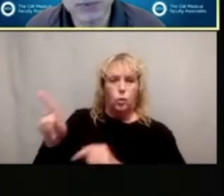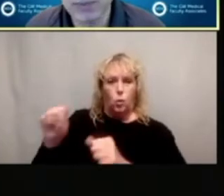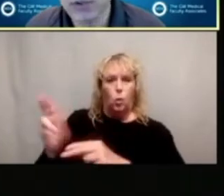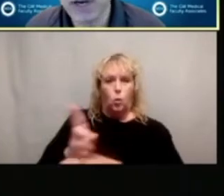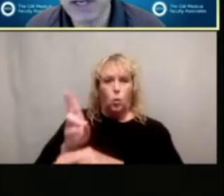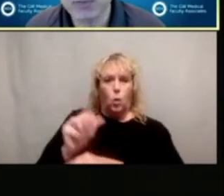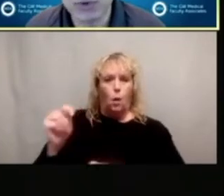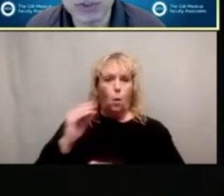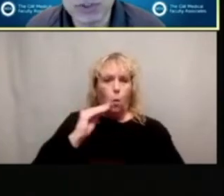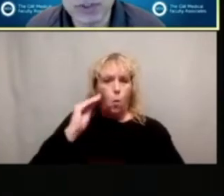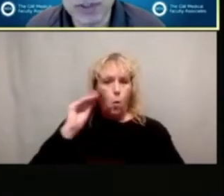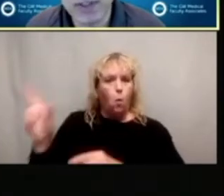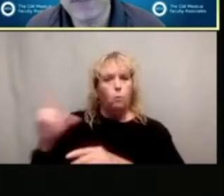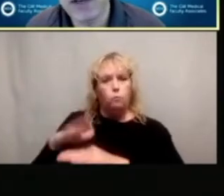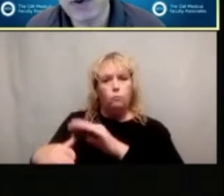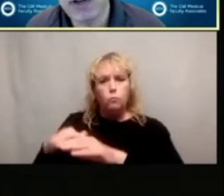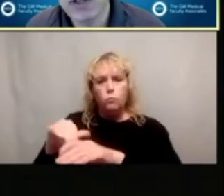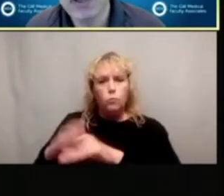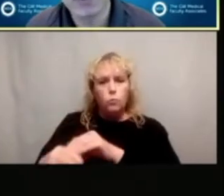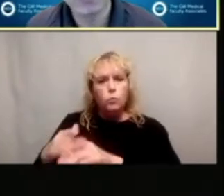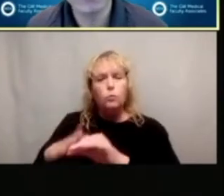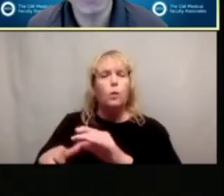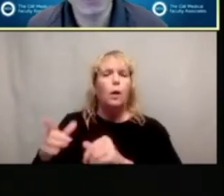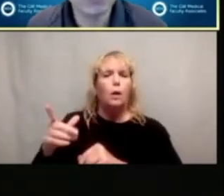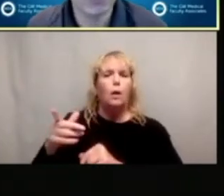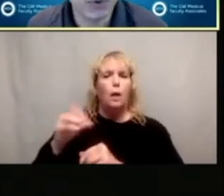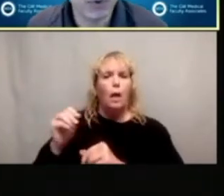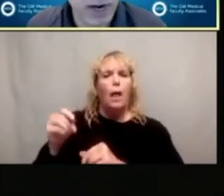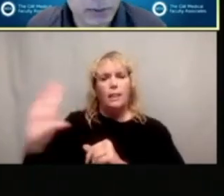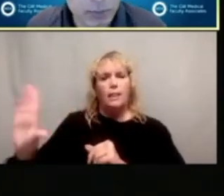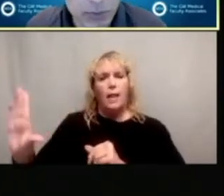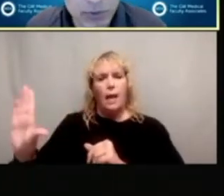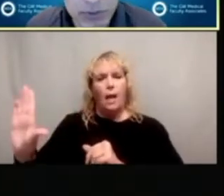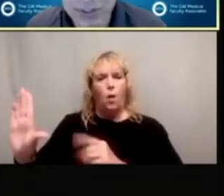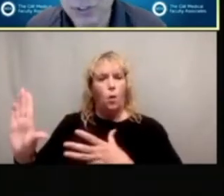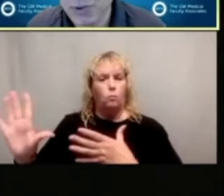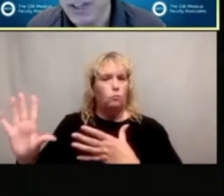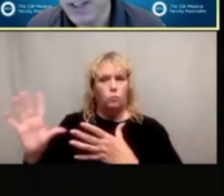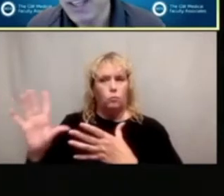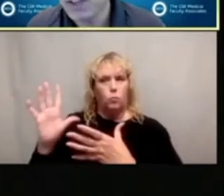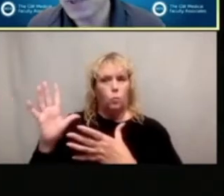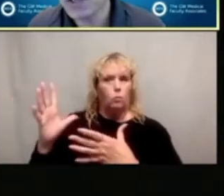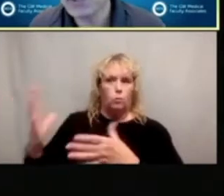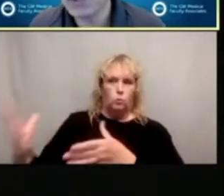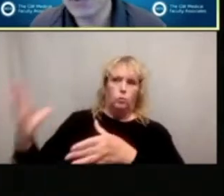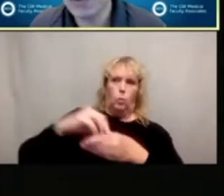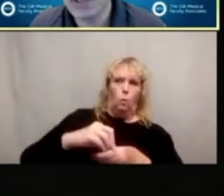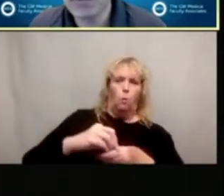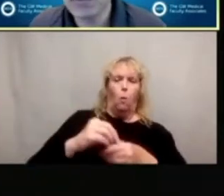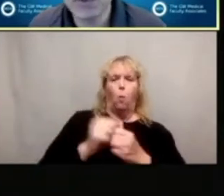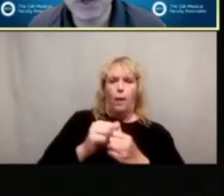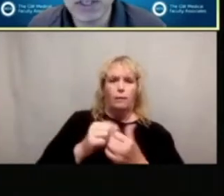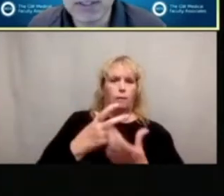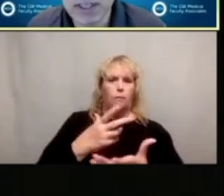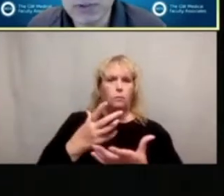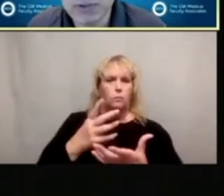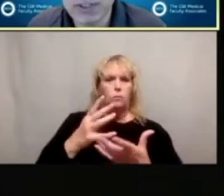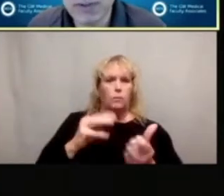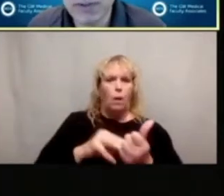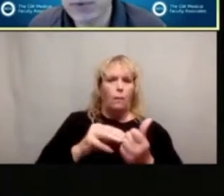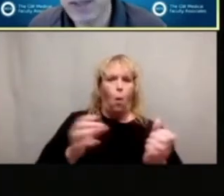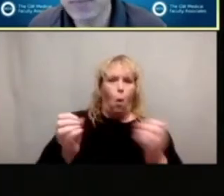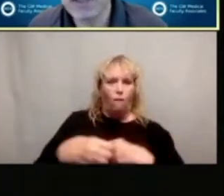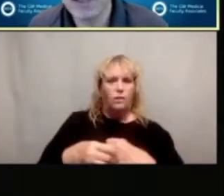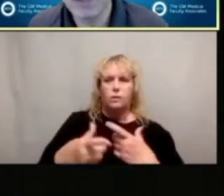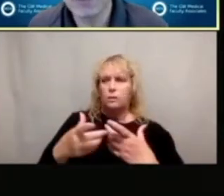it actually will make your practice more efficient and their engagement with your practice more efficient. So if patients can become comfortable with online